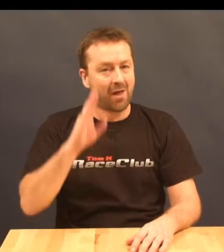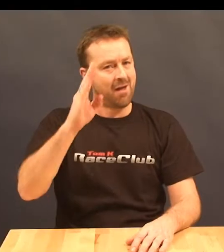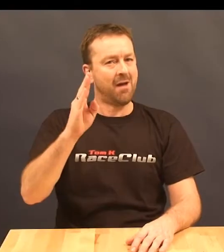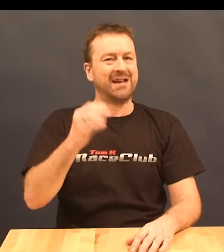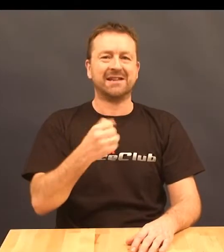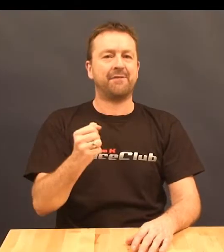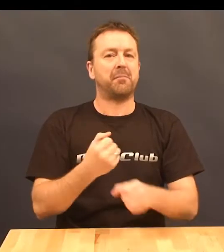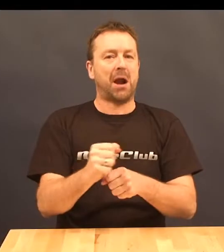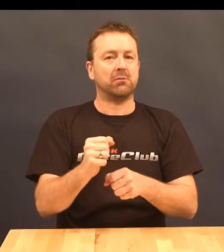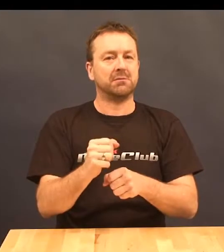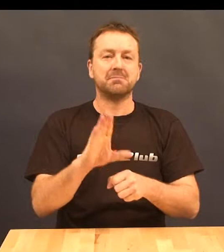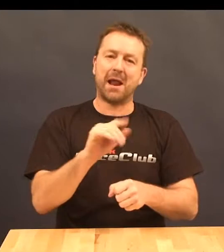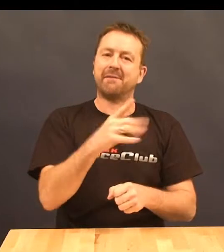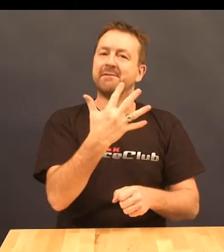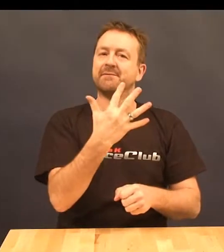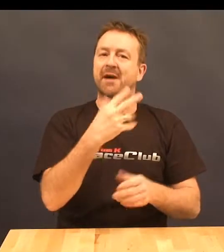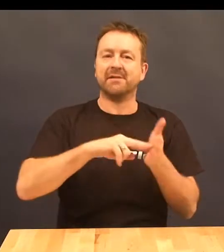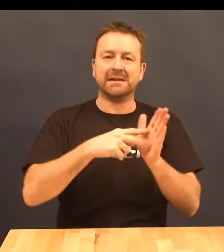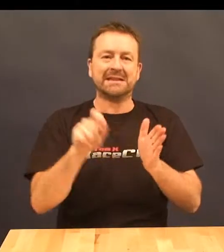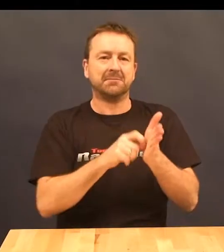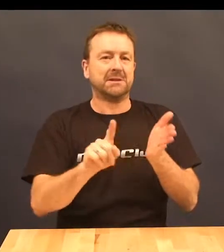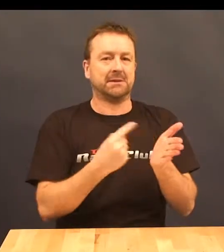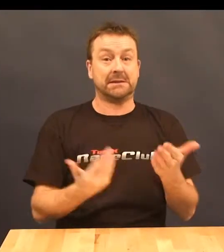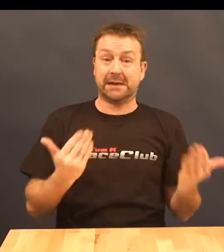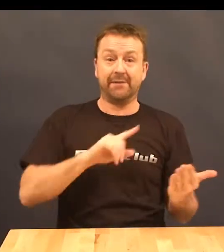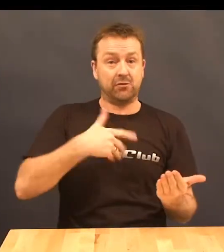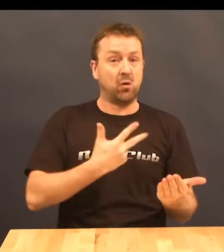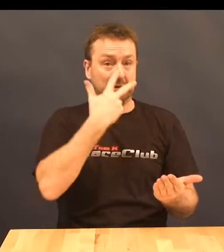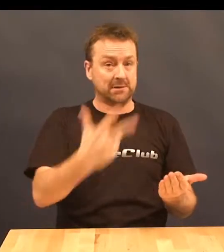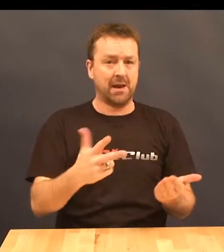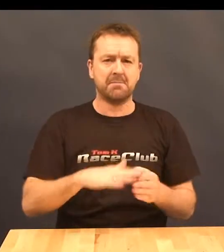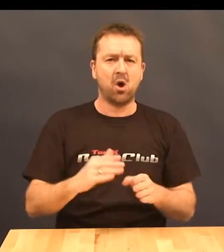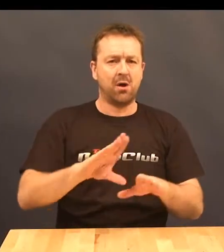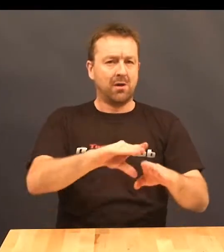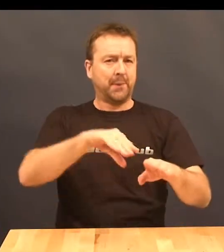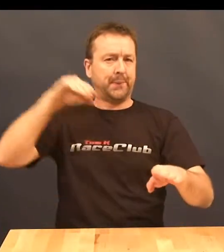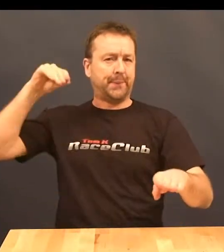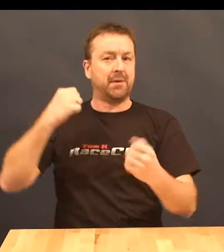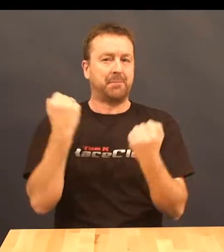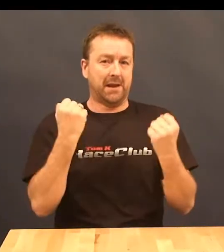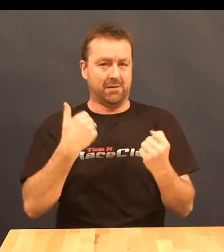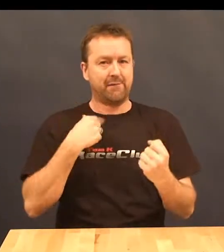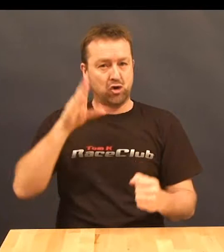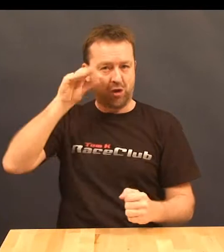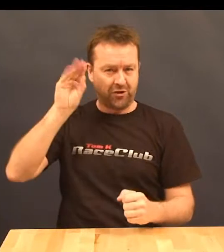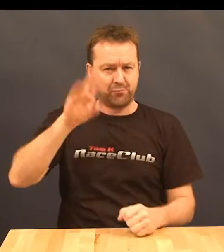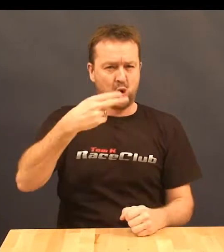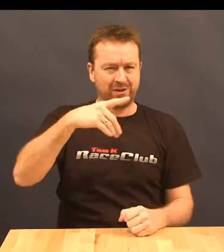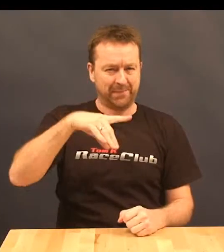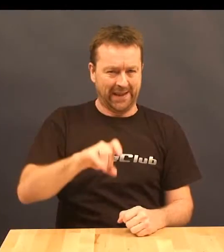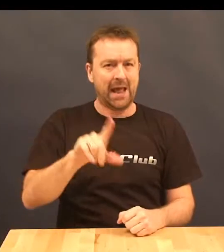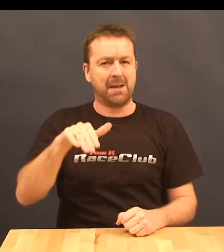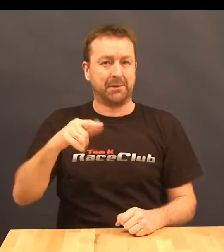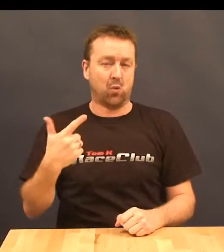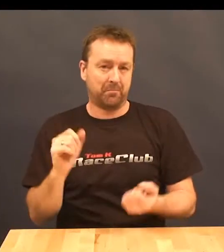Hi, it's Jeff Brown with the Level 5 Tech Tip. We're here today looking at the tail section of our Honda HPD LMP2